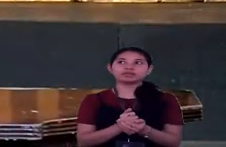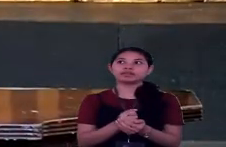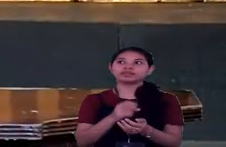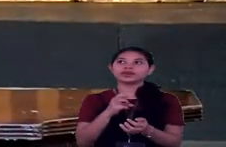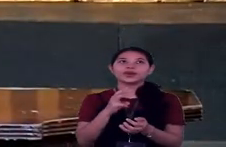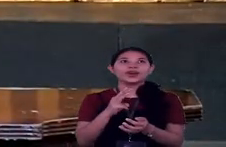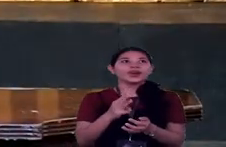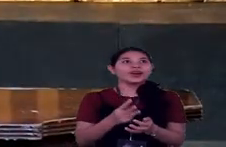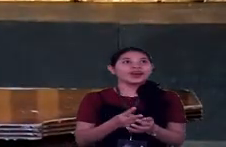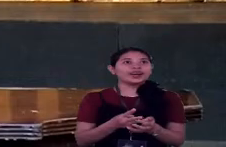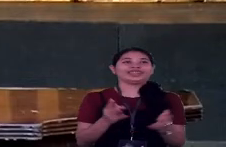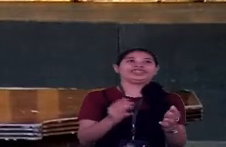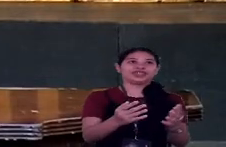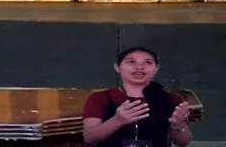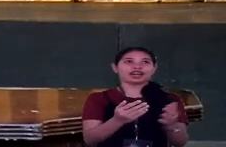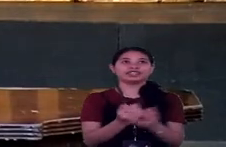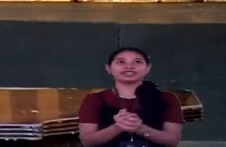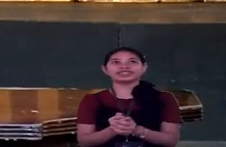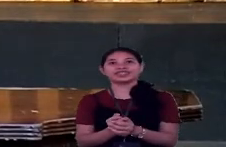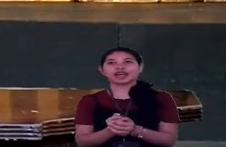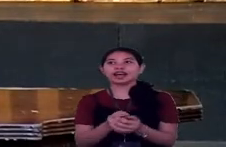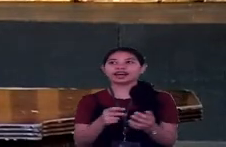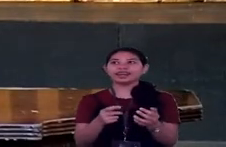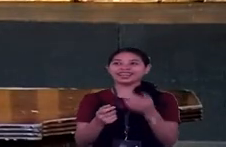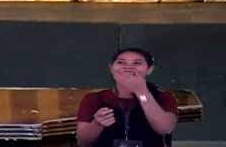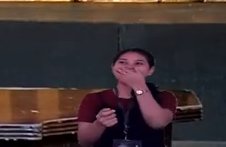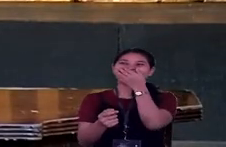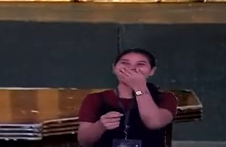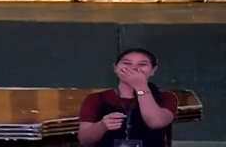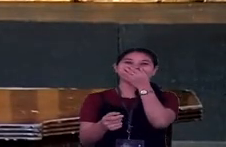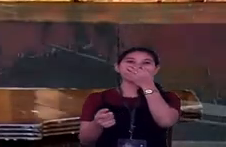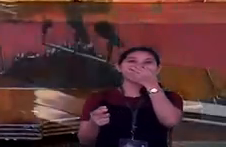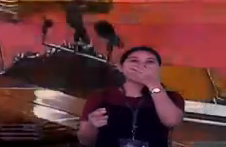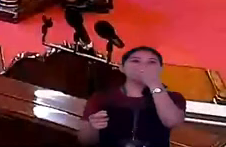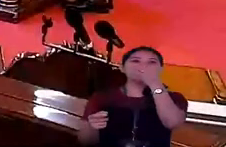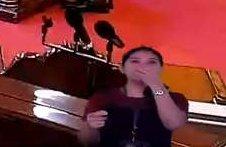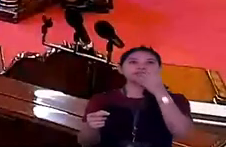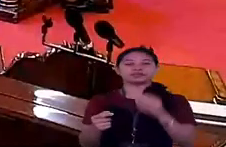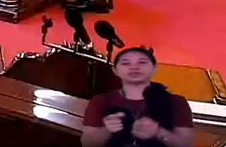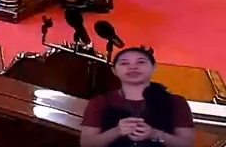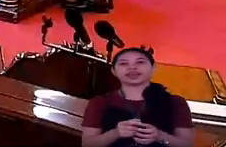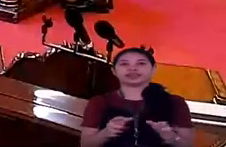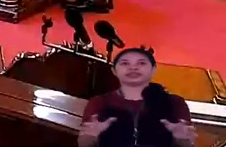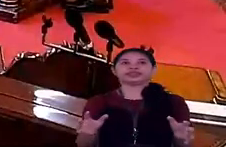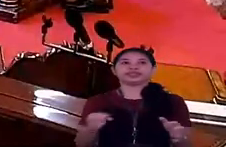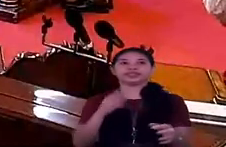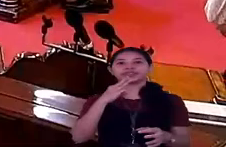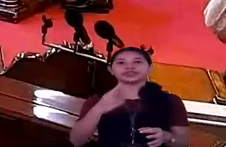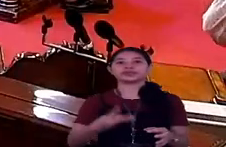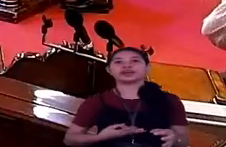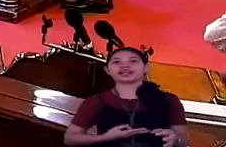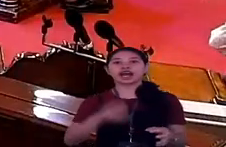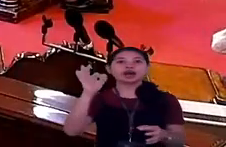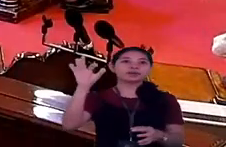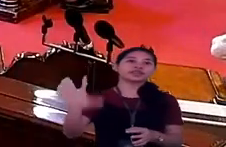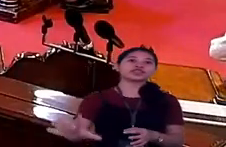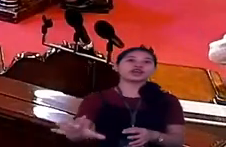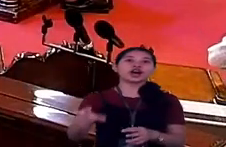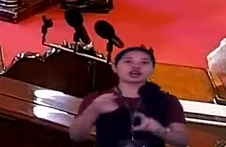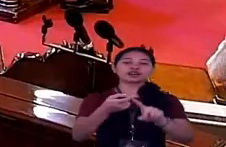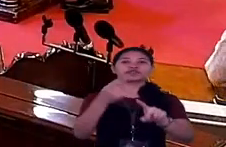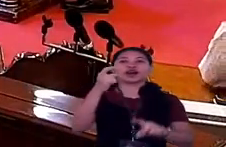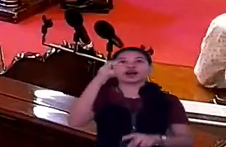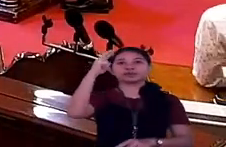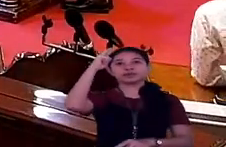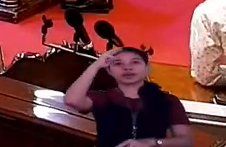from Rizal. Pastor Bing, please stand. Let's welcome Pastor Escrupolo from Rizal. Amen. Praise. Pakpaka na